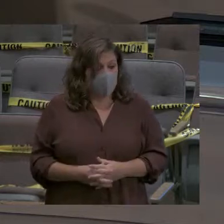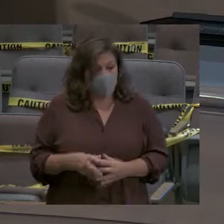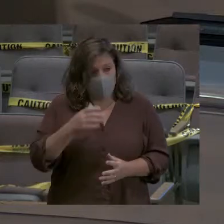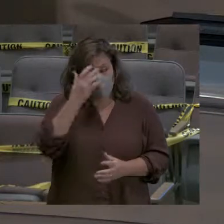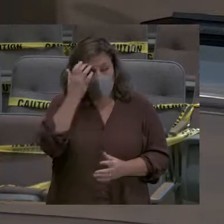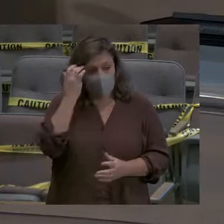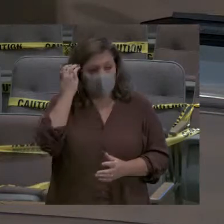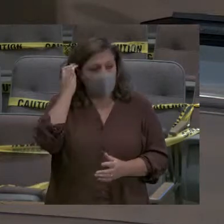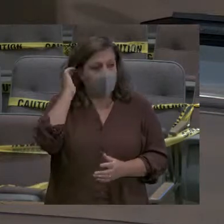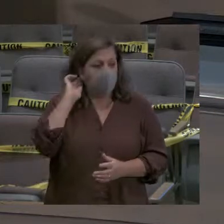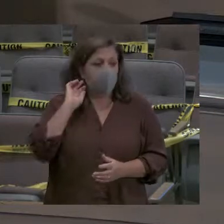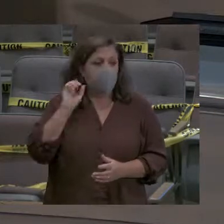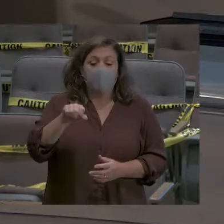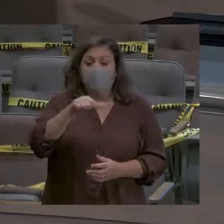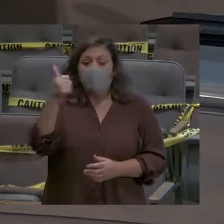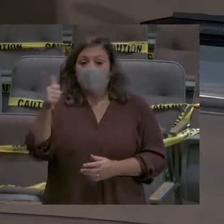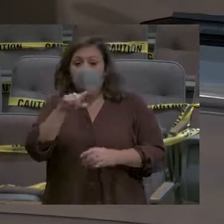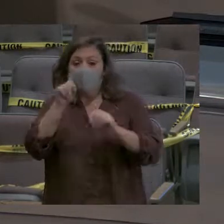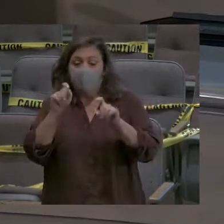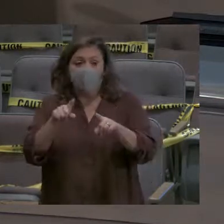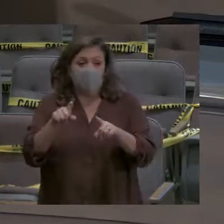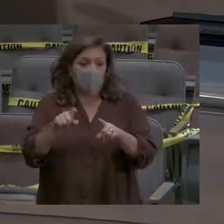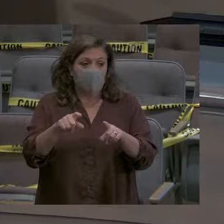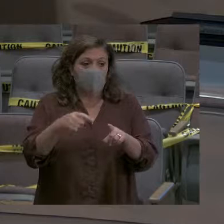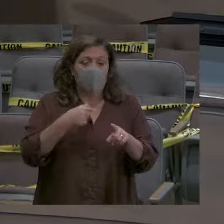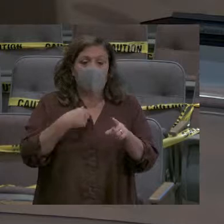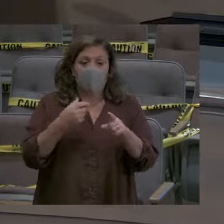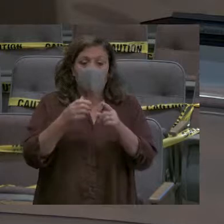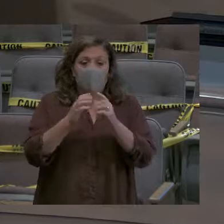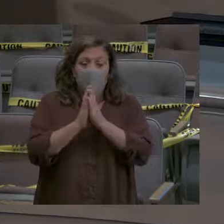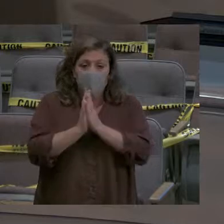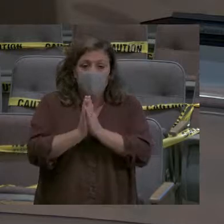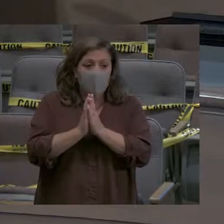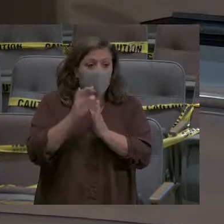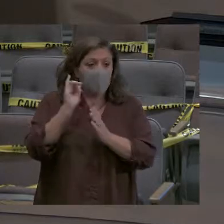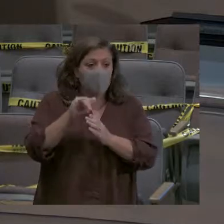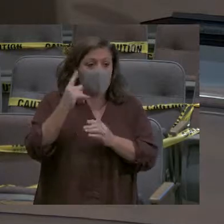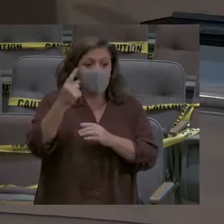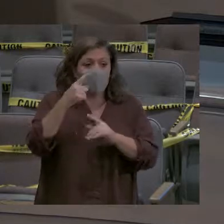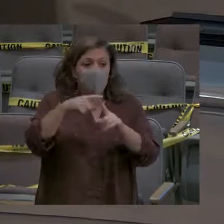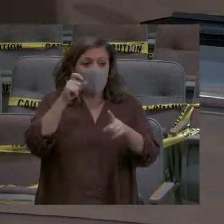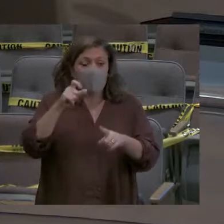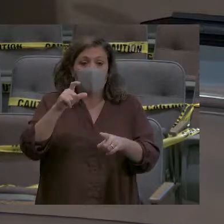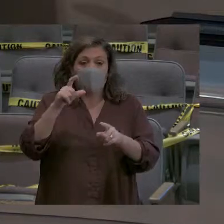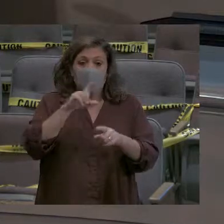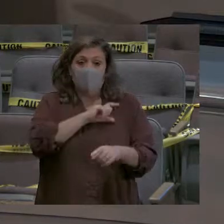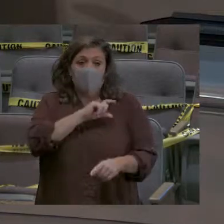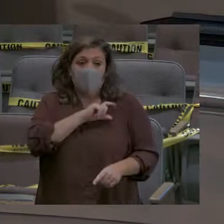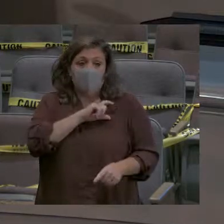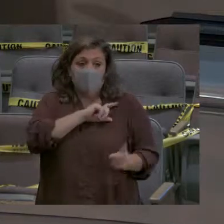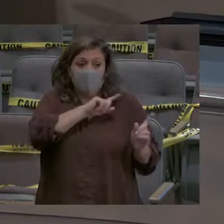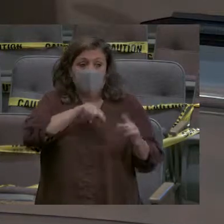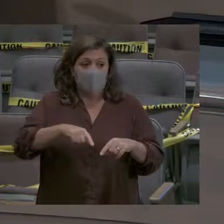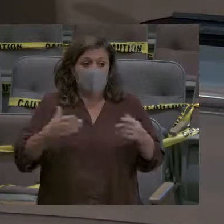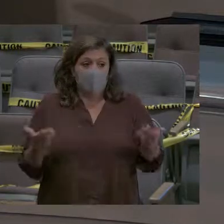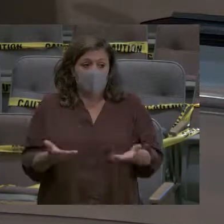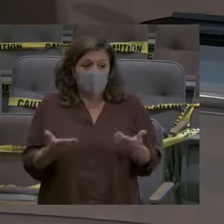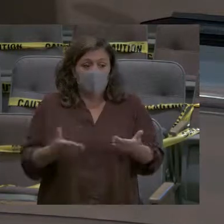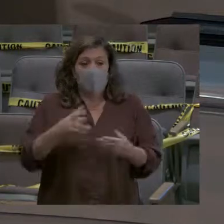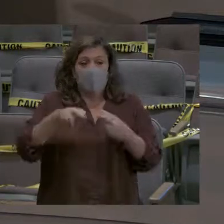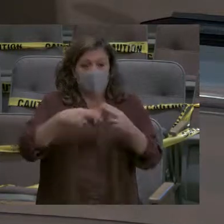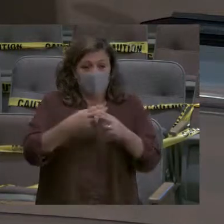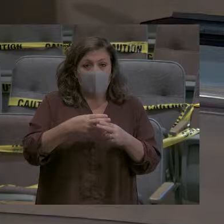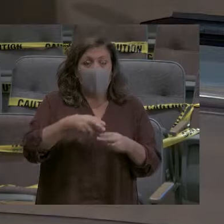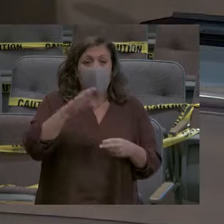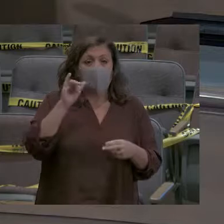have is that when we have someone from the law enforcement come here, is that since clubs and